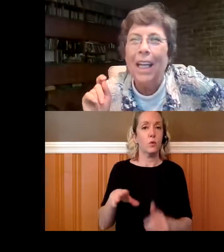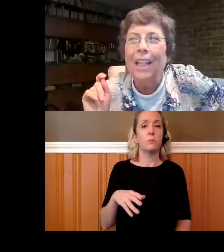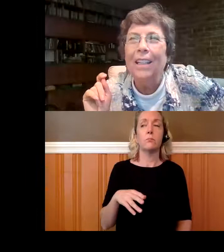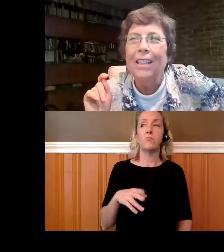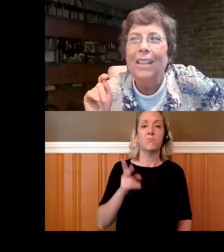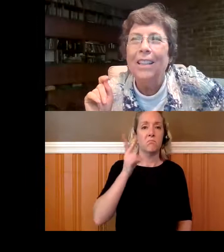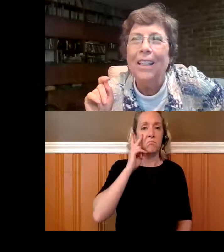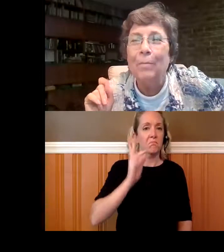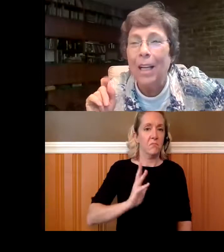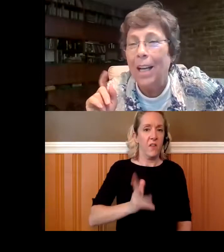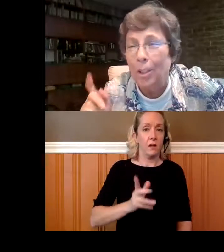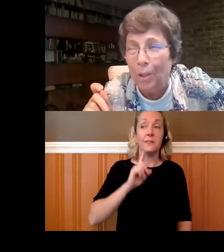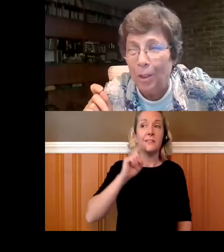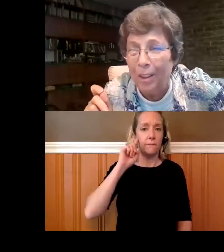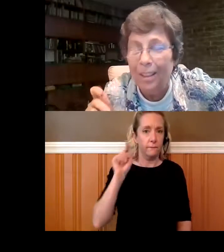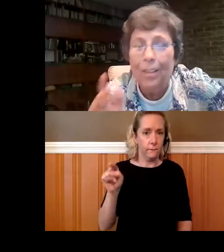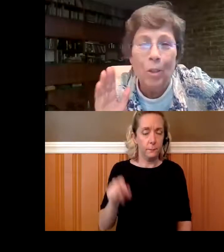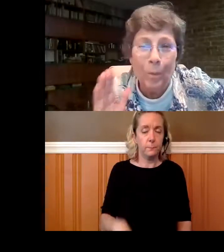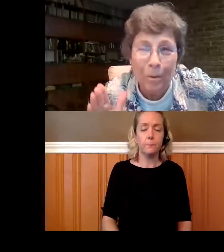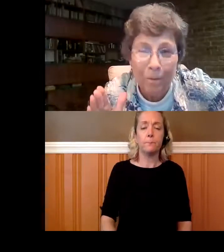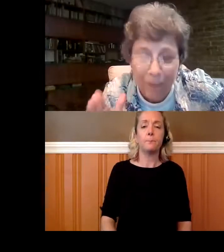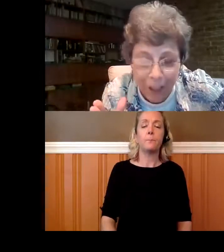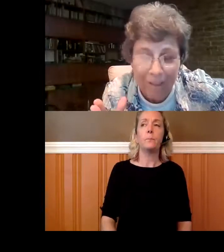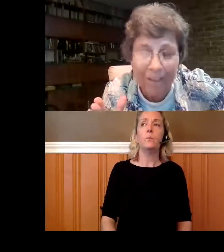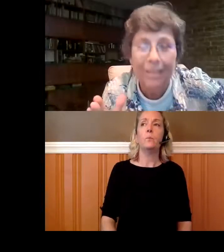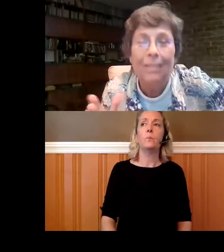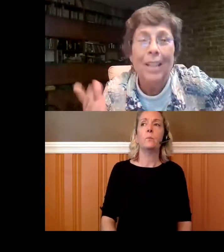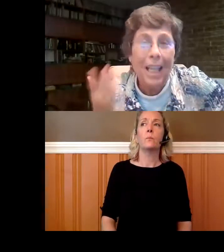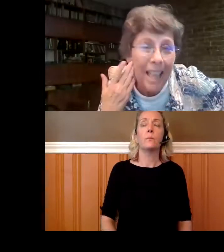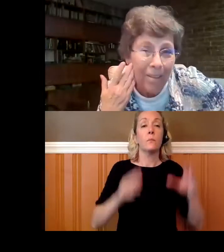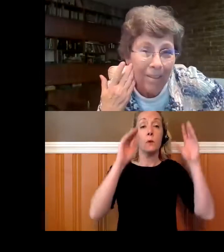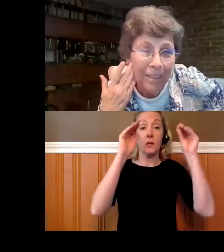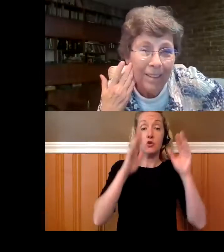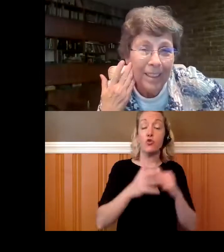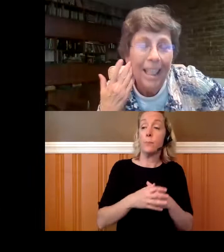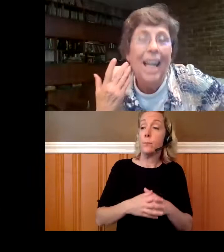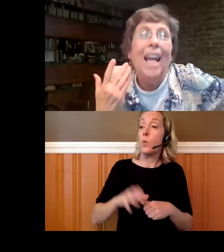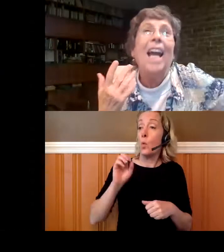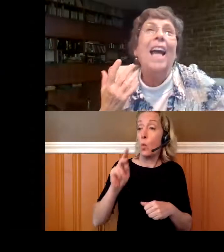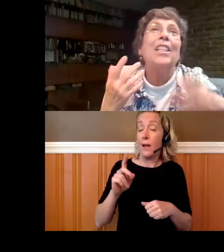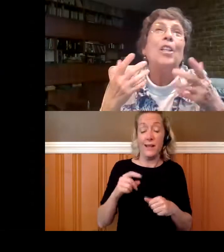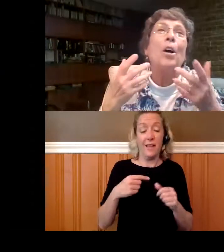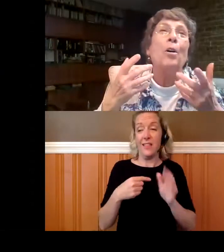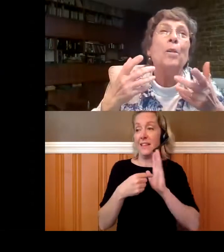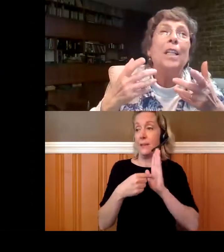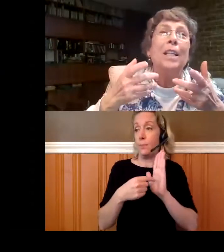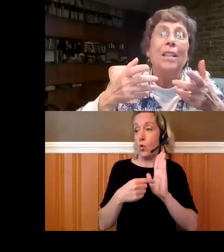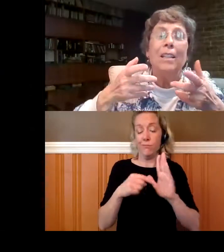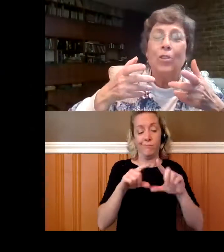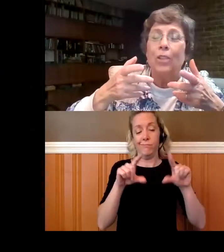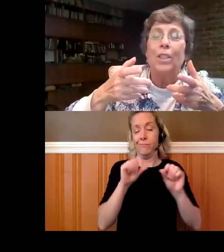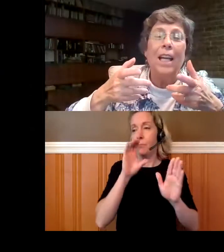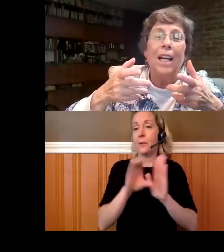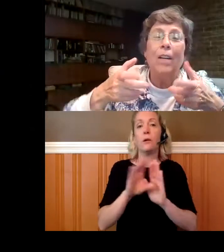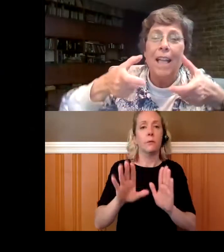vision and deaf. And so the instructor said, all right, take this symbol for TTY. This was